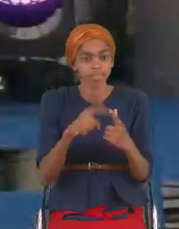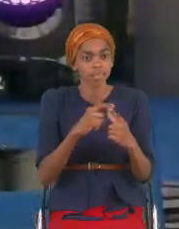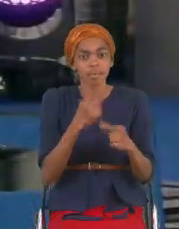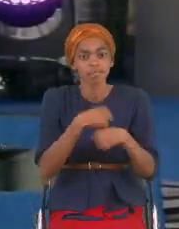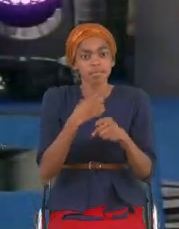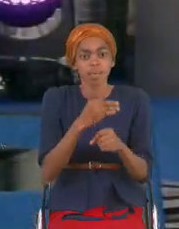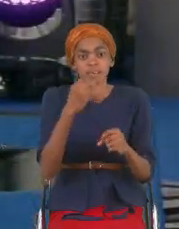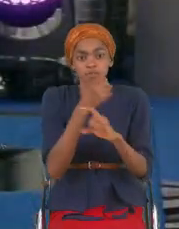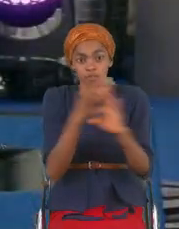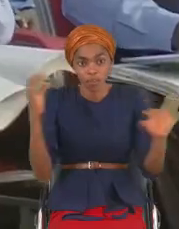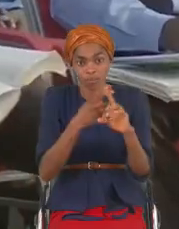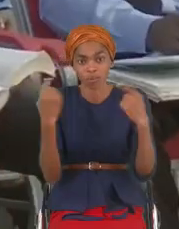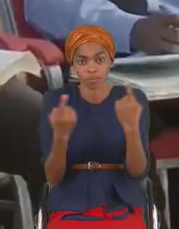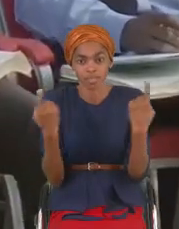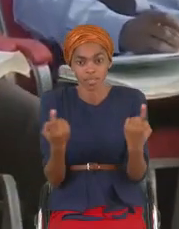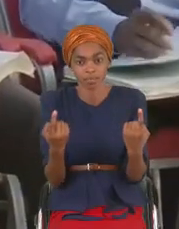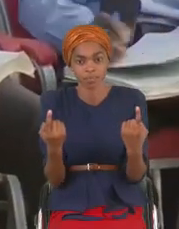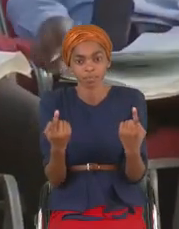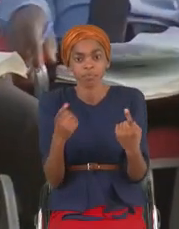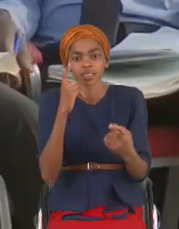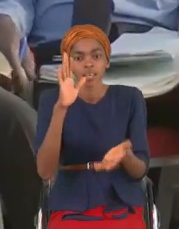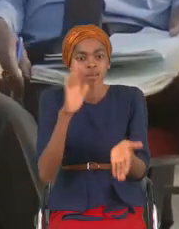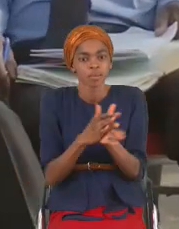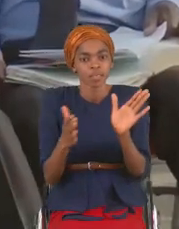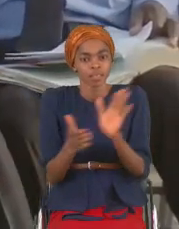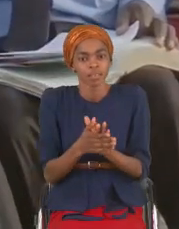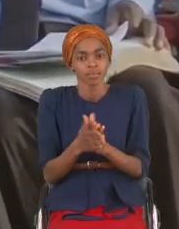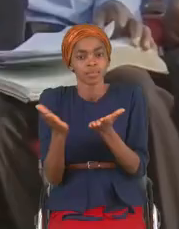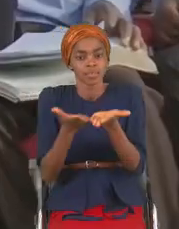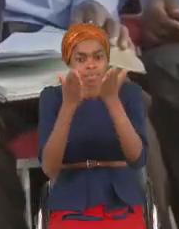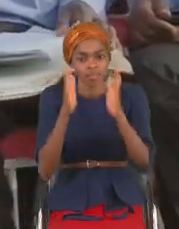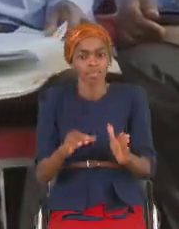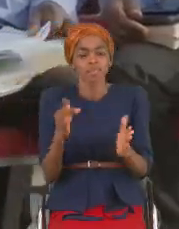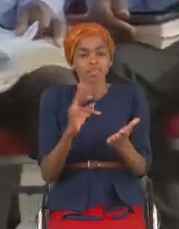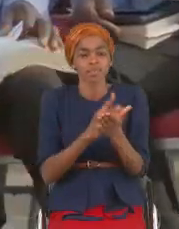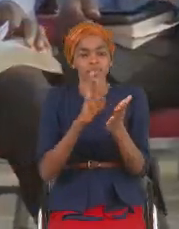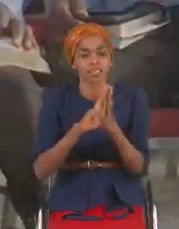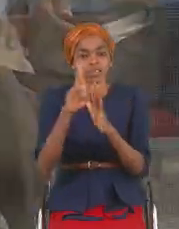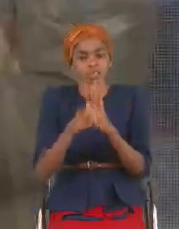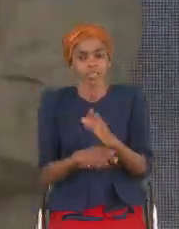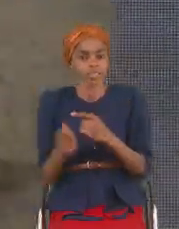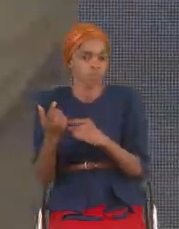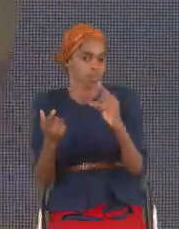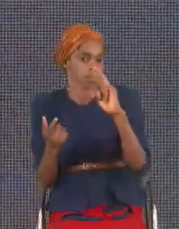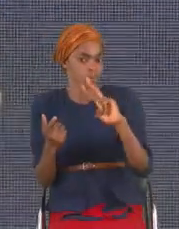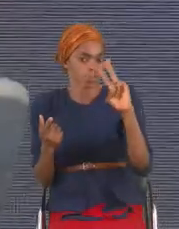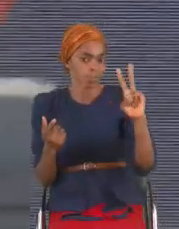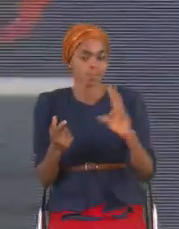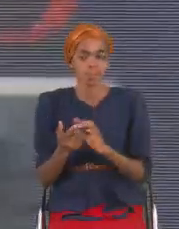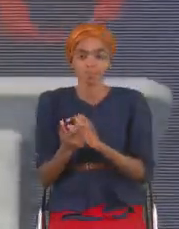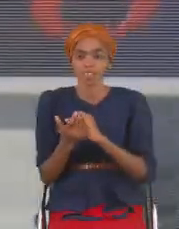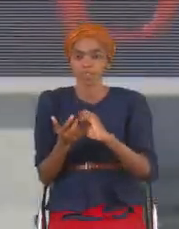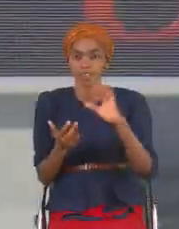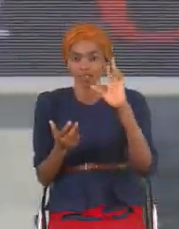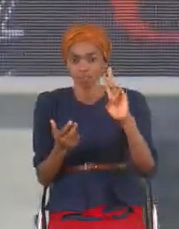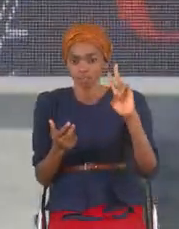will do it in your life. Ye became the servants of righteousness. Look at verse 22. In verse